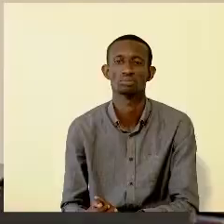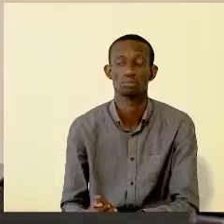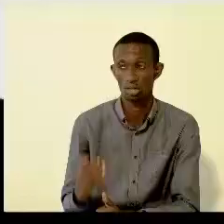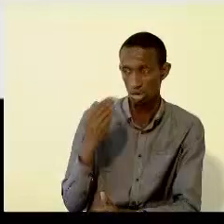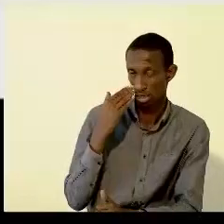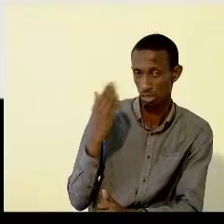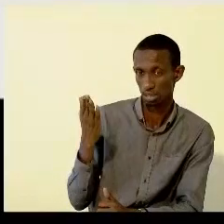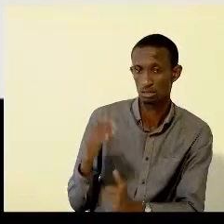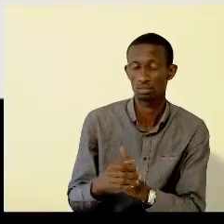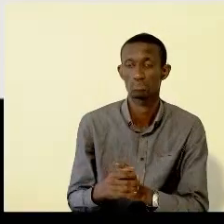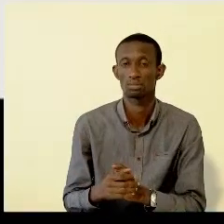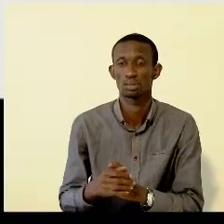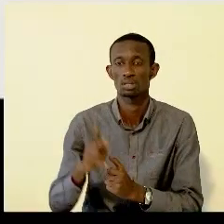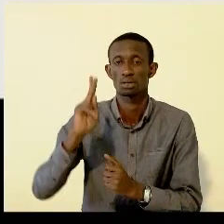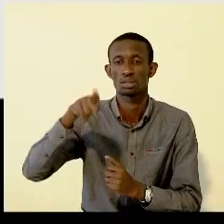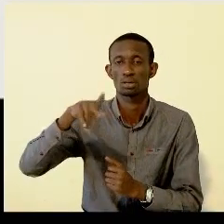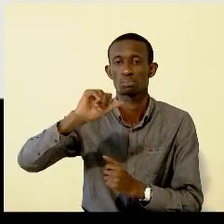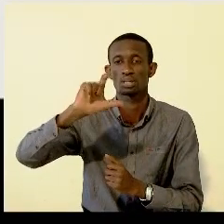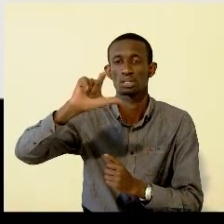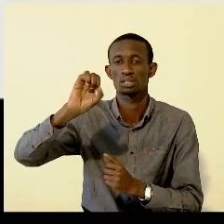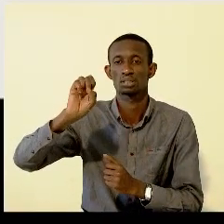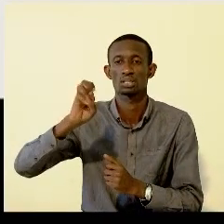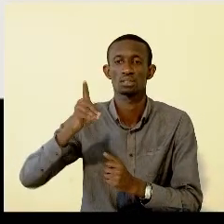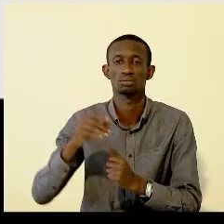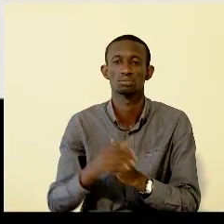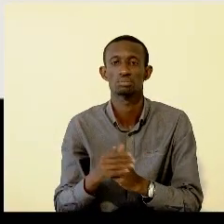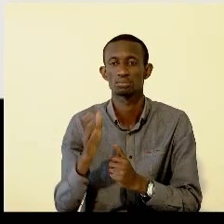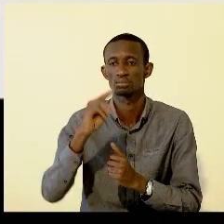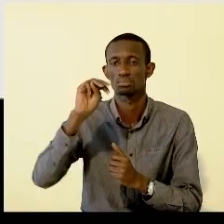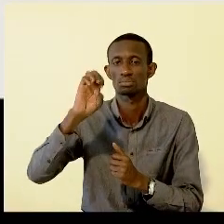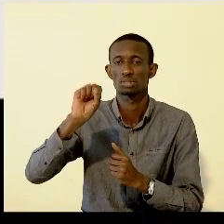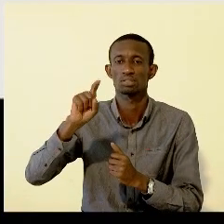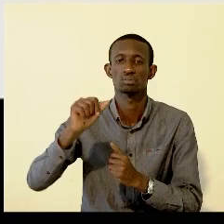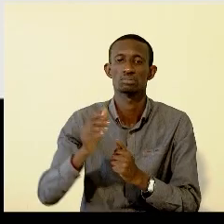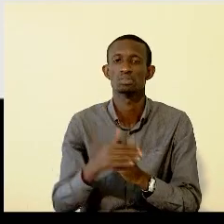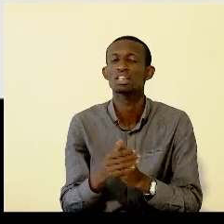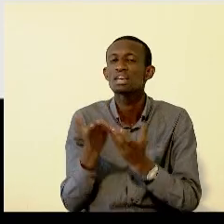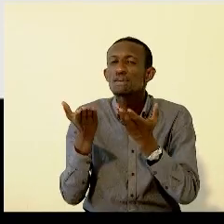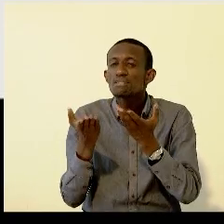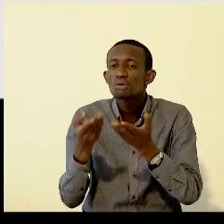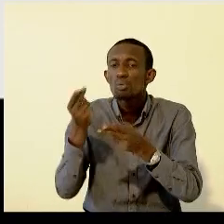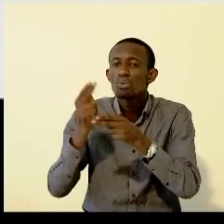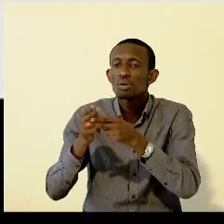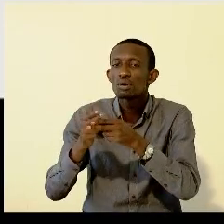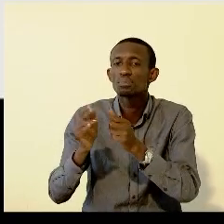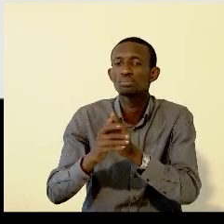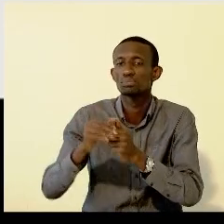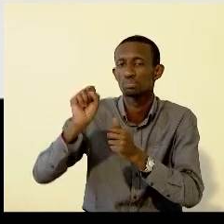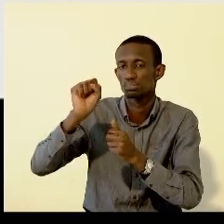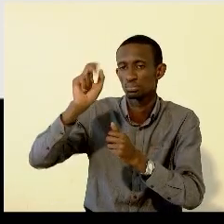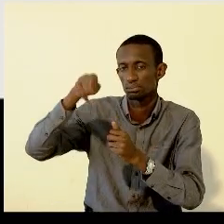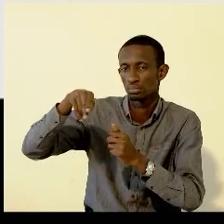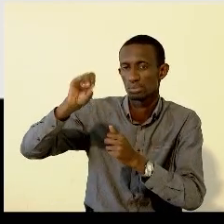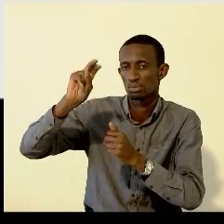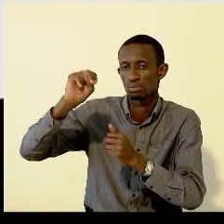from palisade mesophyll cells, we also have what we call spongy mesophyll cells. These spongy